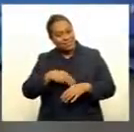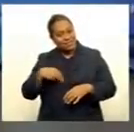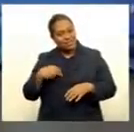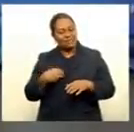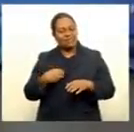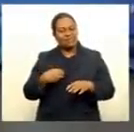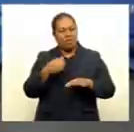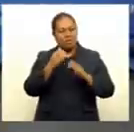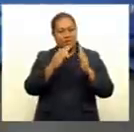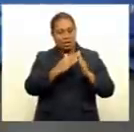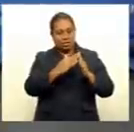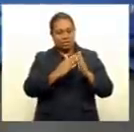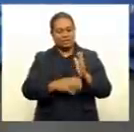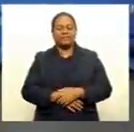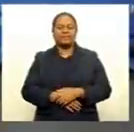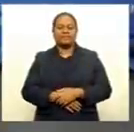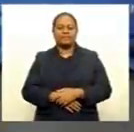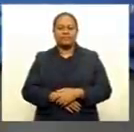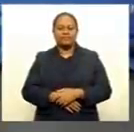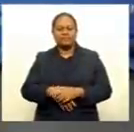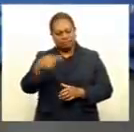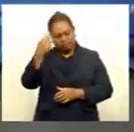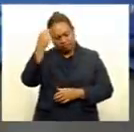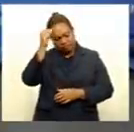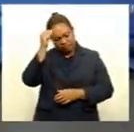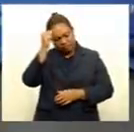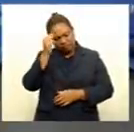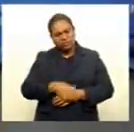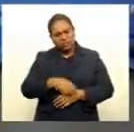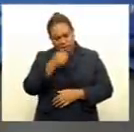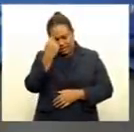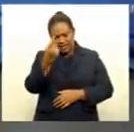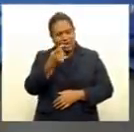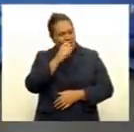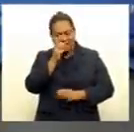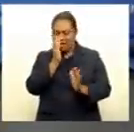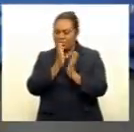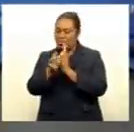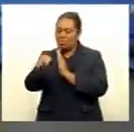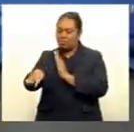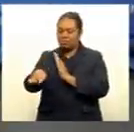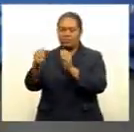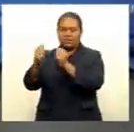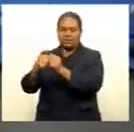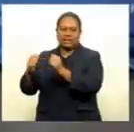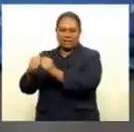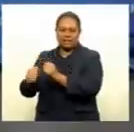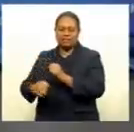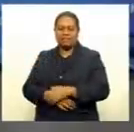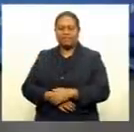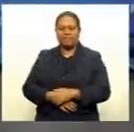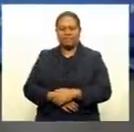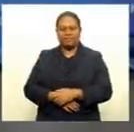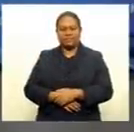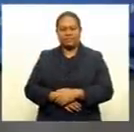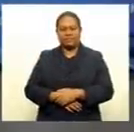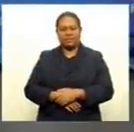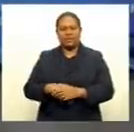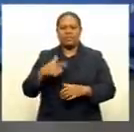Housing. Do understand that the staff cannot go into these settlements. There are settlements which